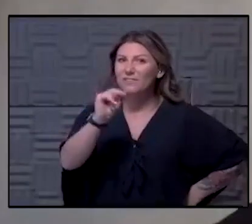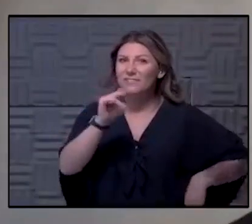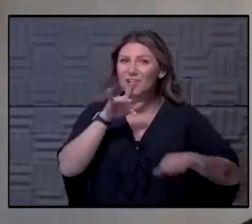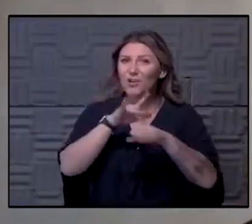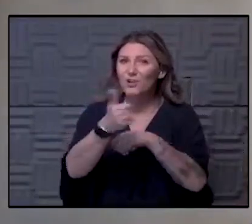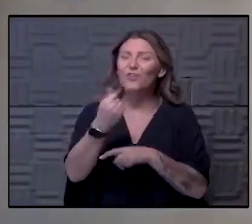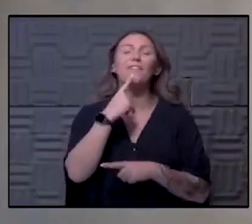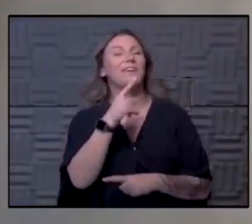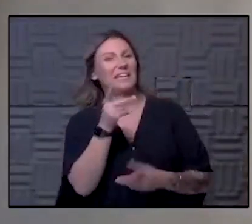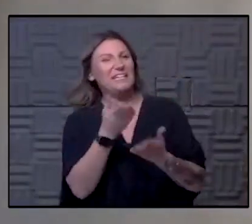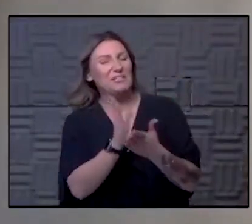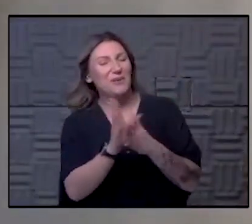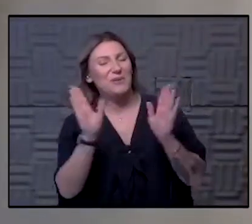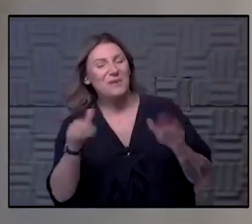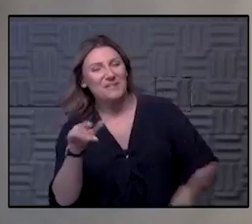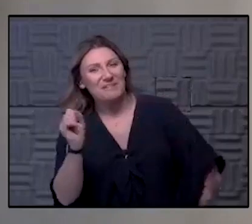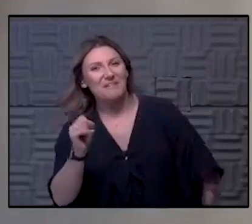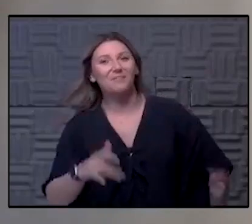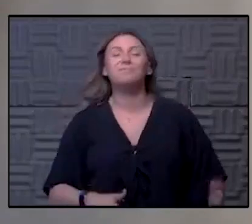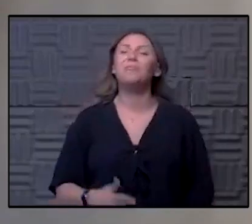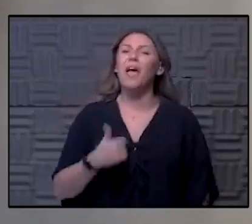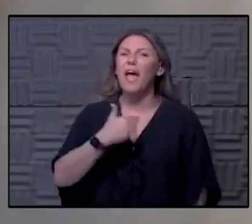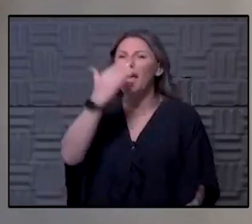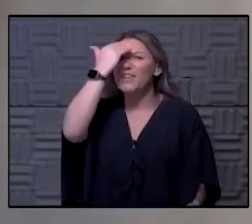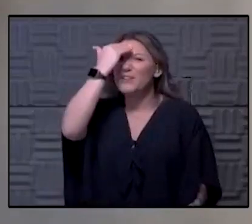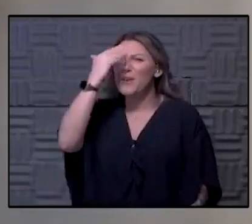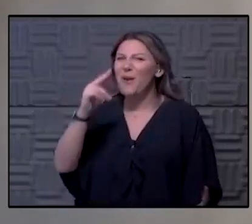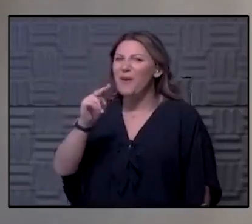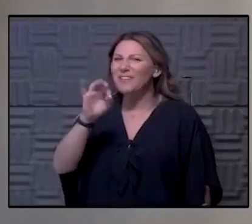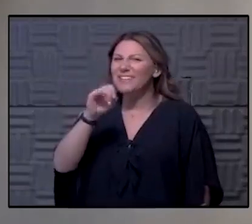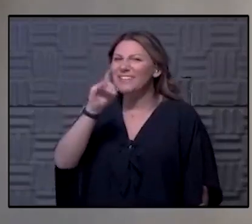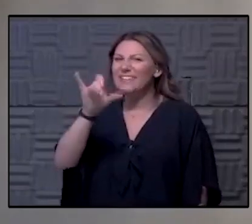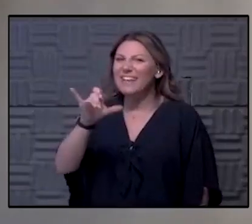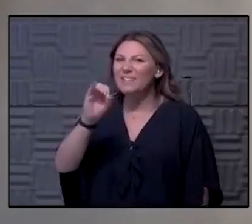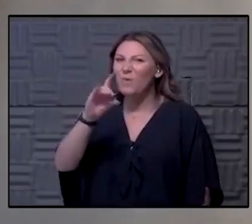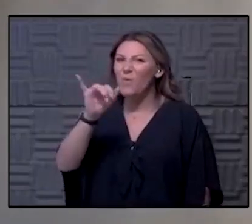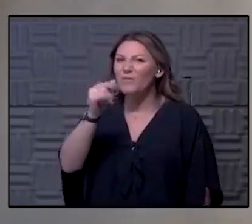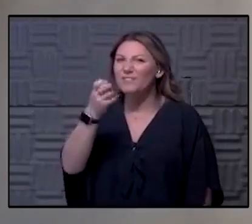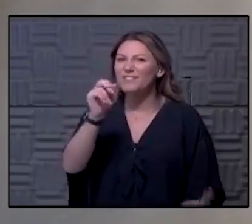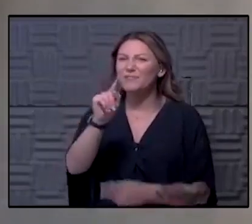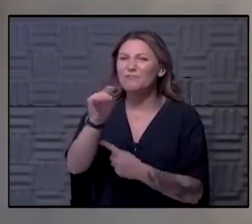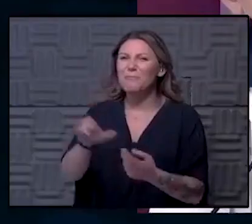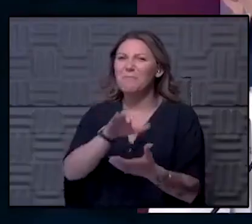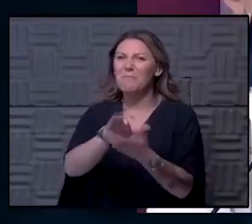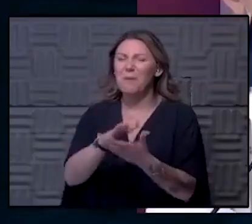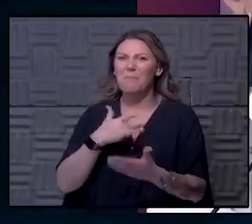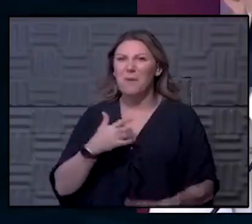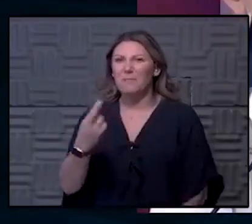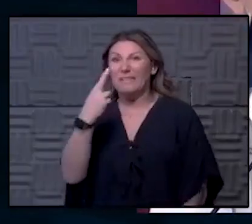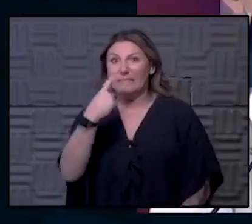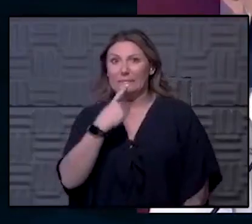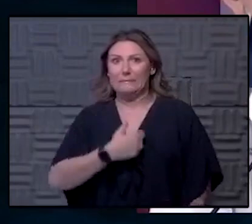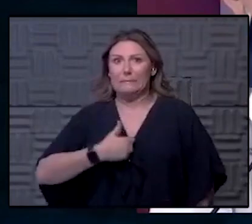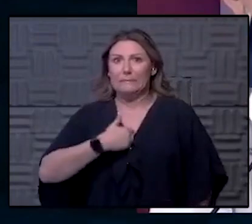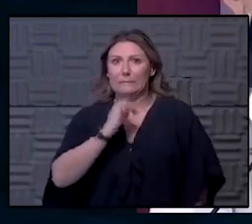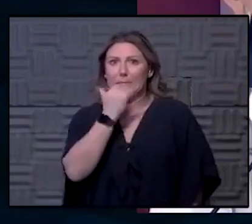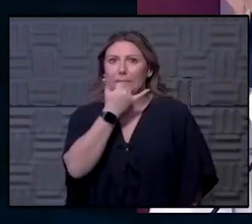It's okay. I know Nancy Olson from a long time ago, married one of my best friends, so I'm sorry I did that.